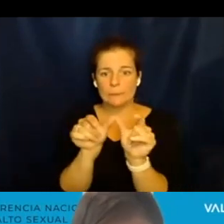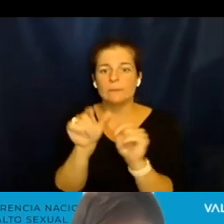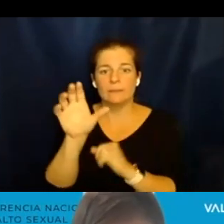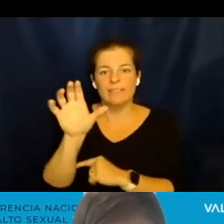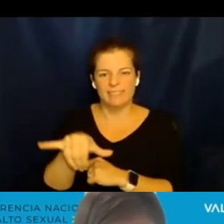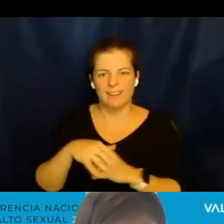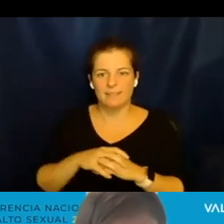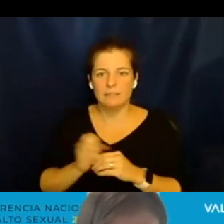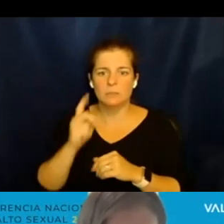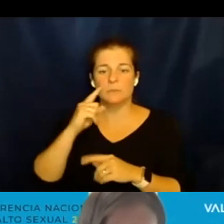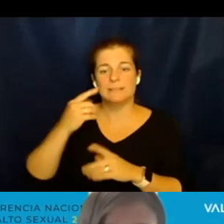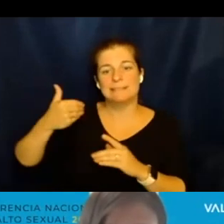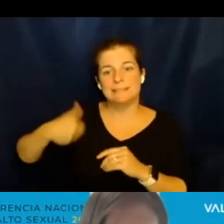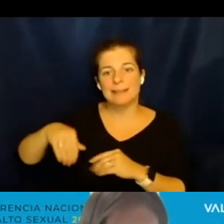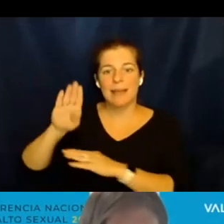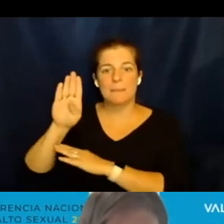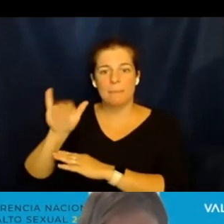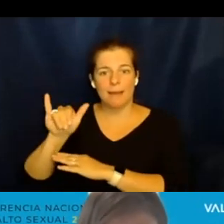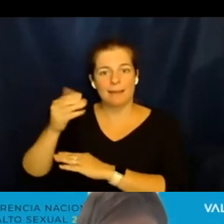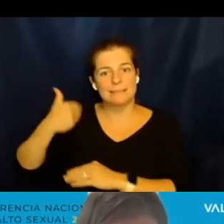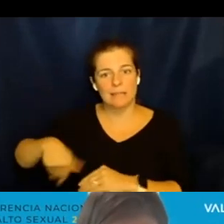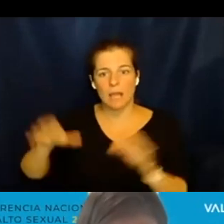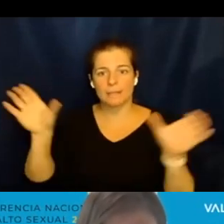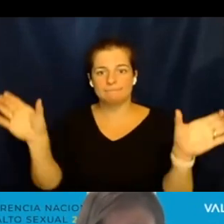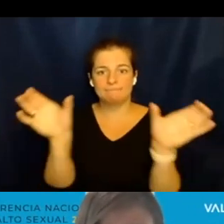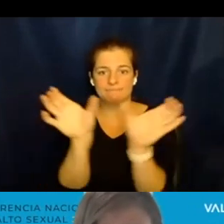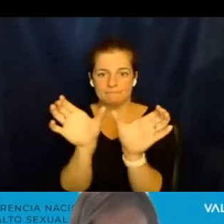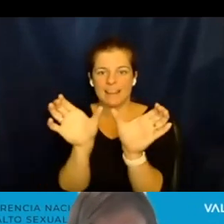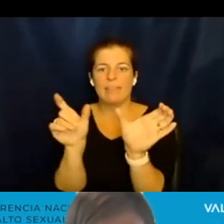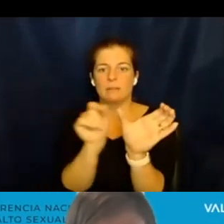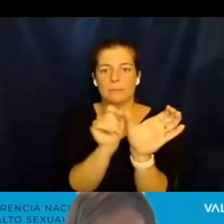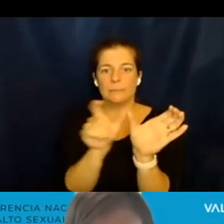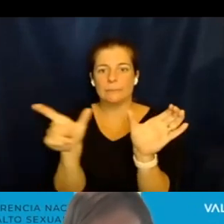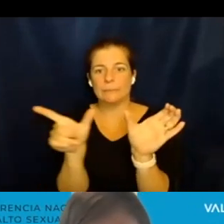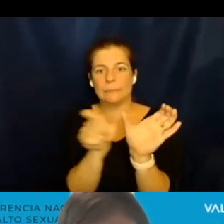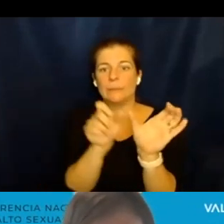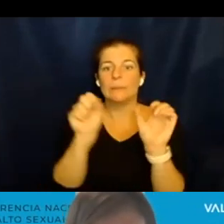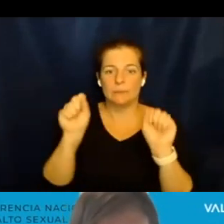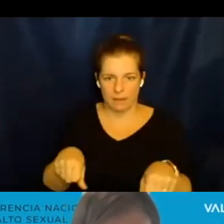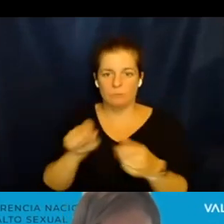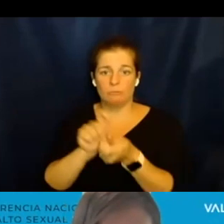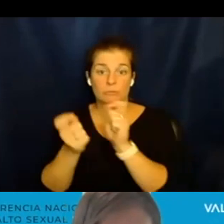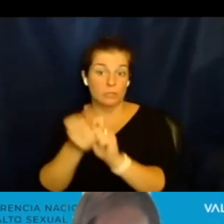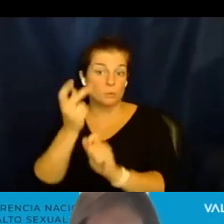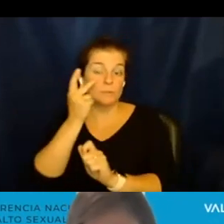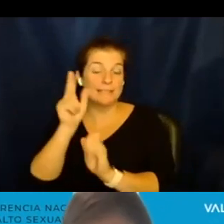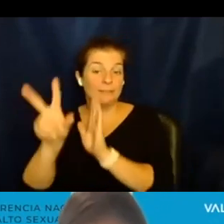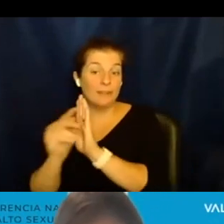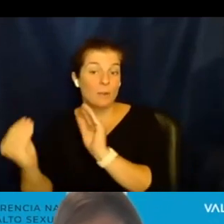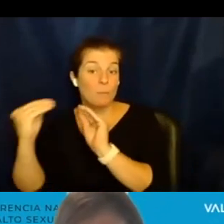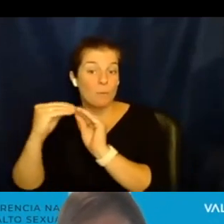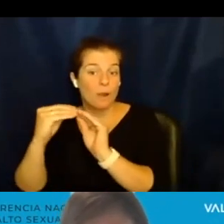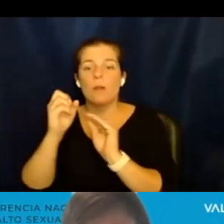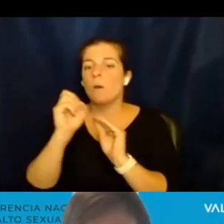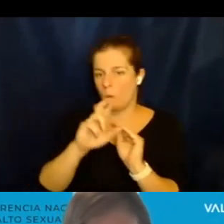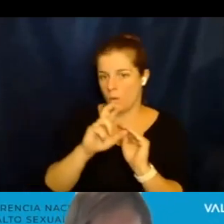-side view or go and bring the cursor over the top of the slides or